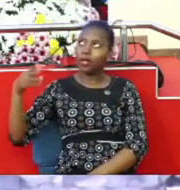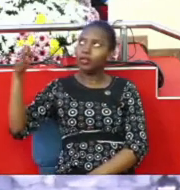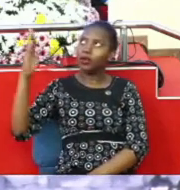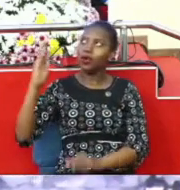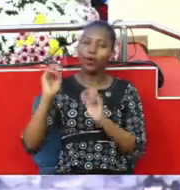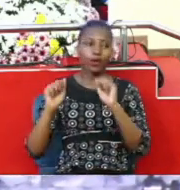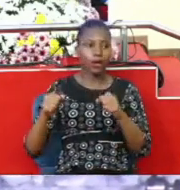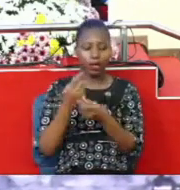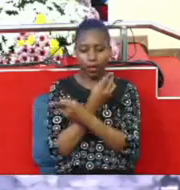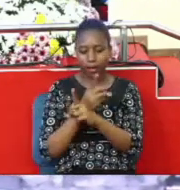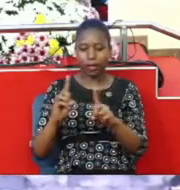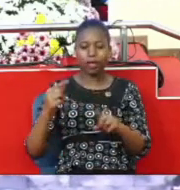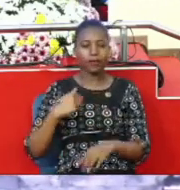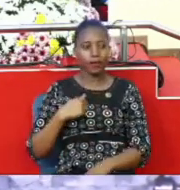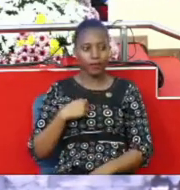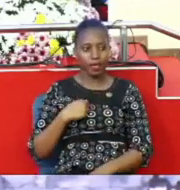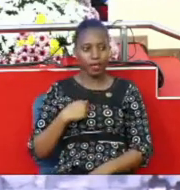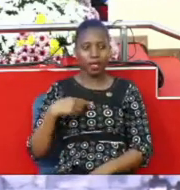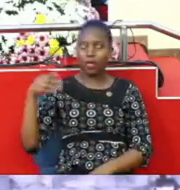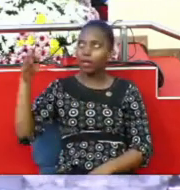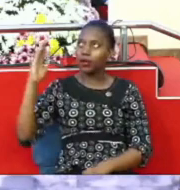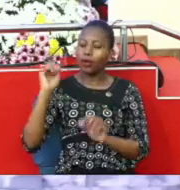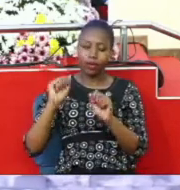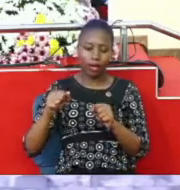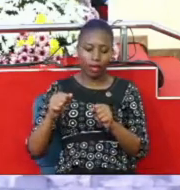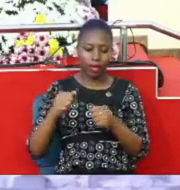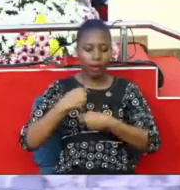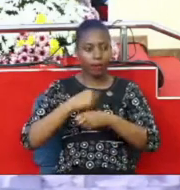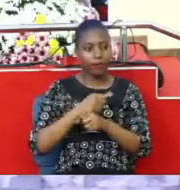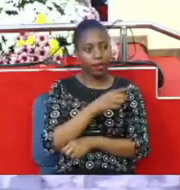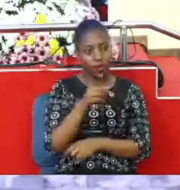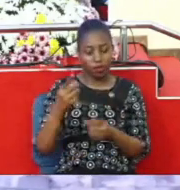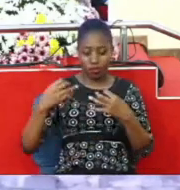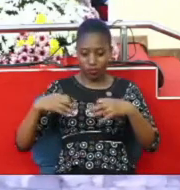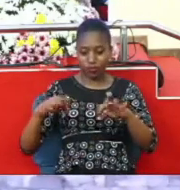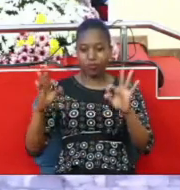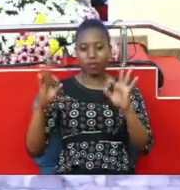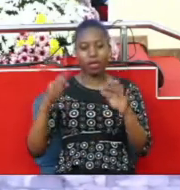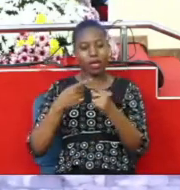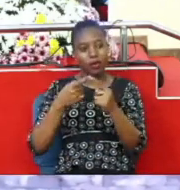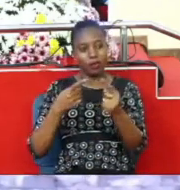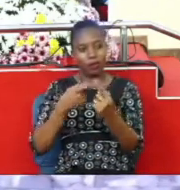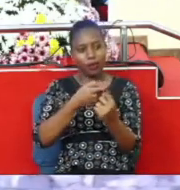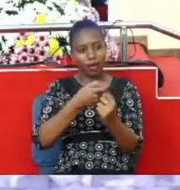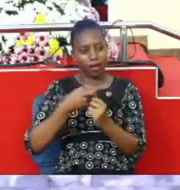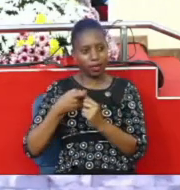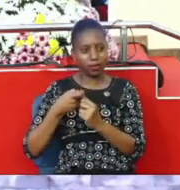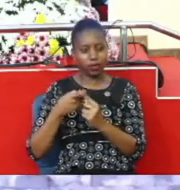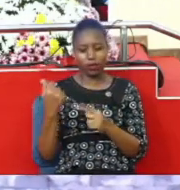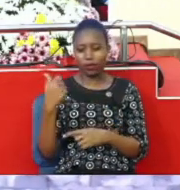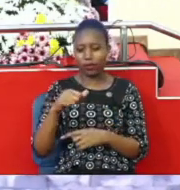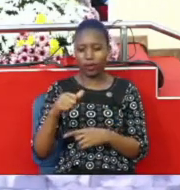That God who can set me free. That God who can set me from addiction of whatever form